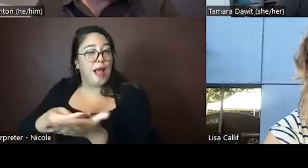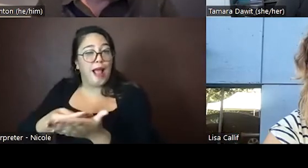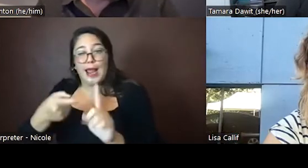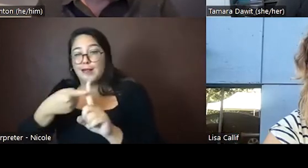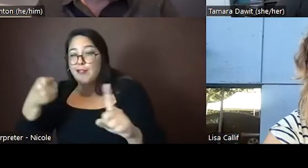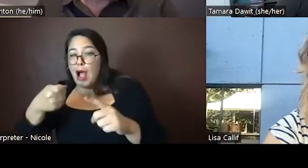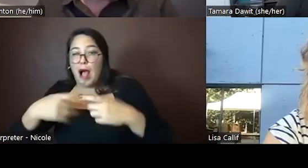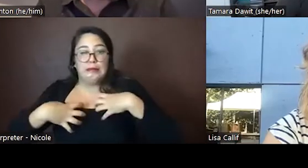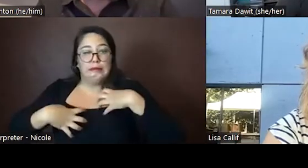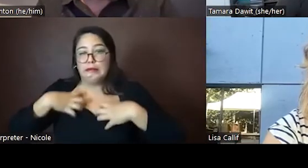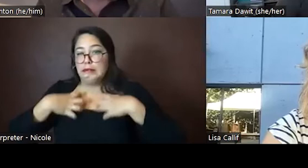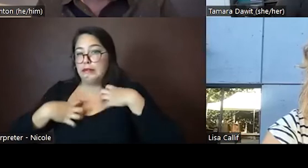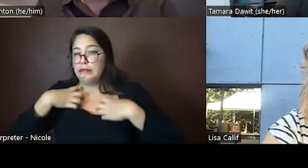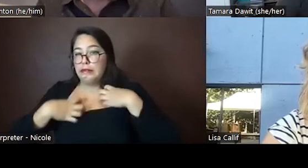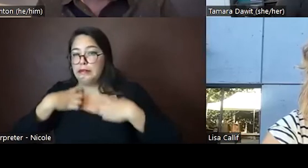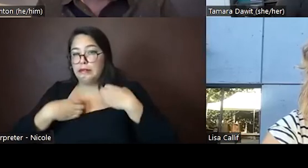concerned. You know,